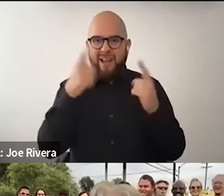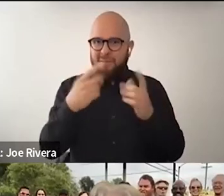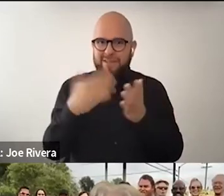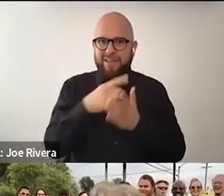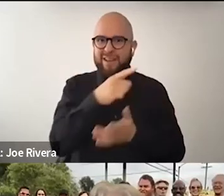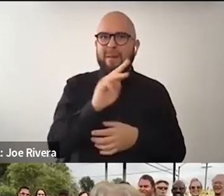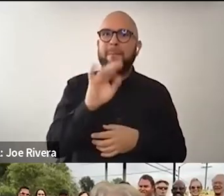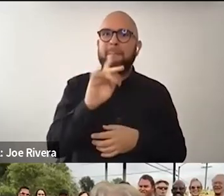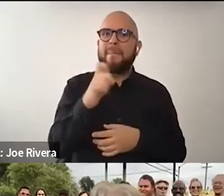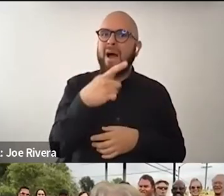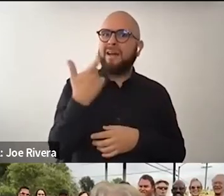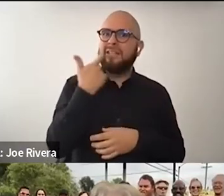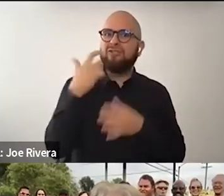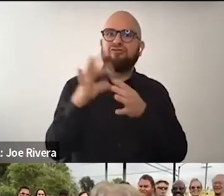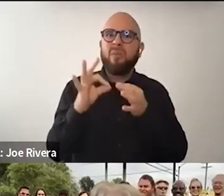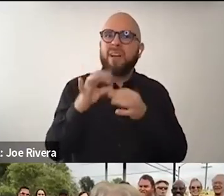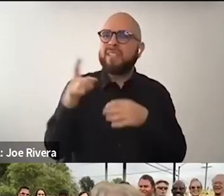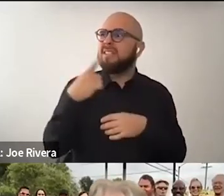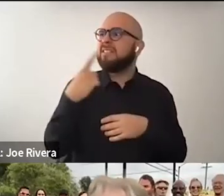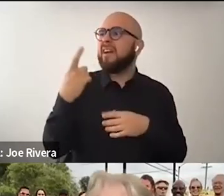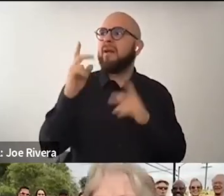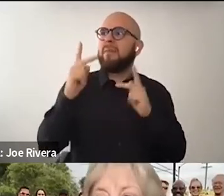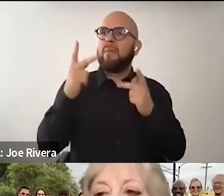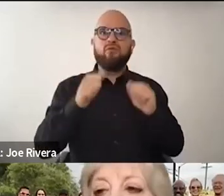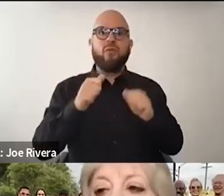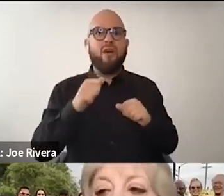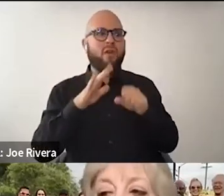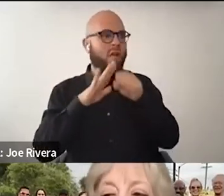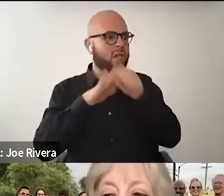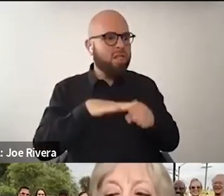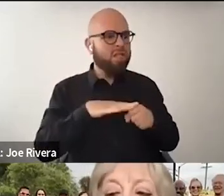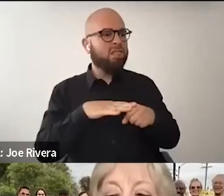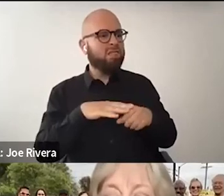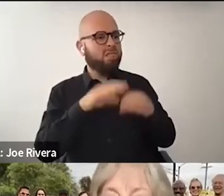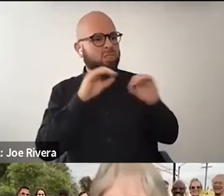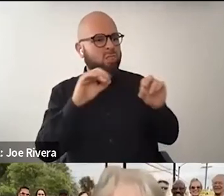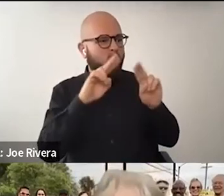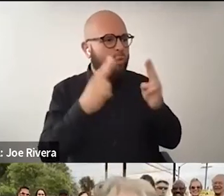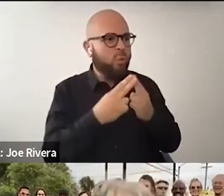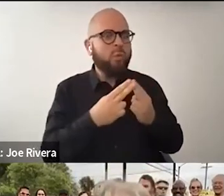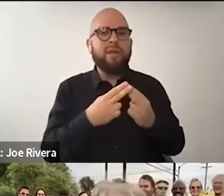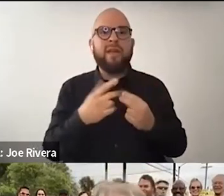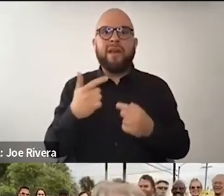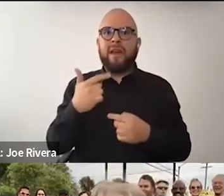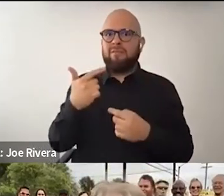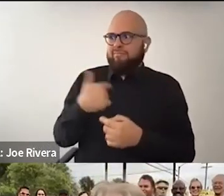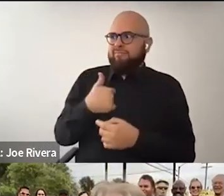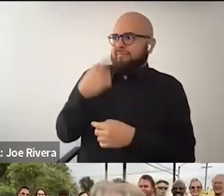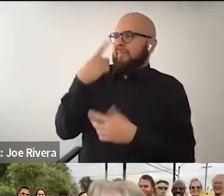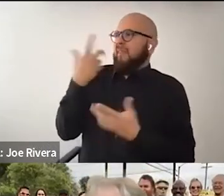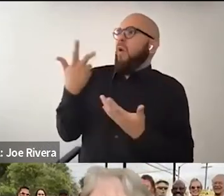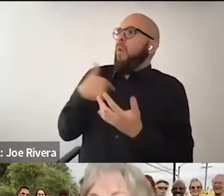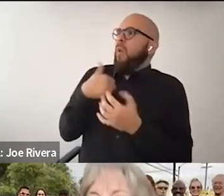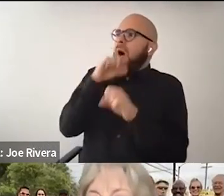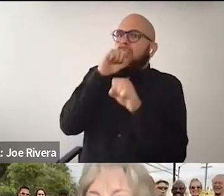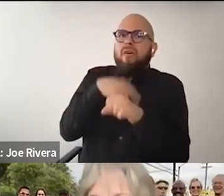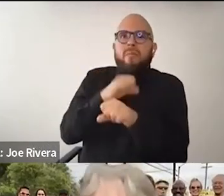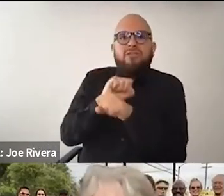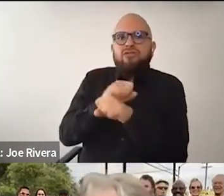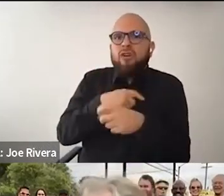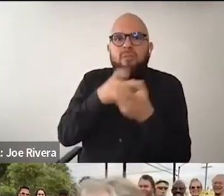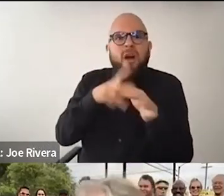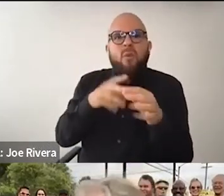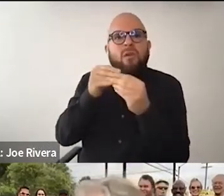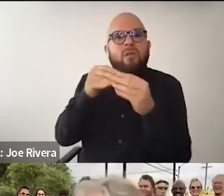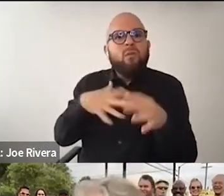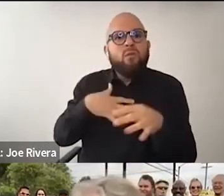it's like, oh my gosh, to your point, like, I'd love this job. I don't want to lose my job. So how do you maintain that momentum in